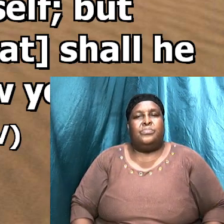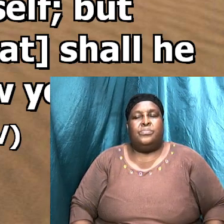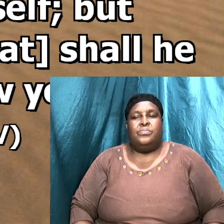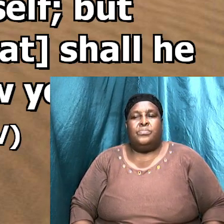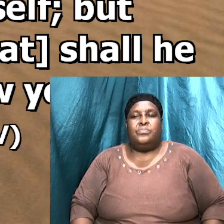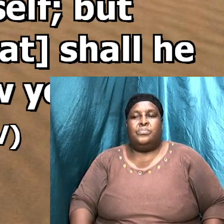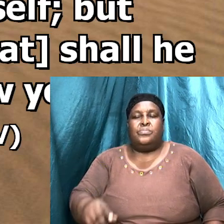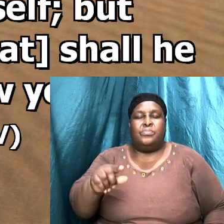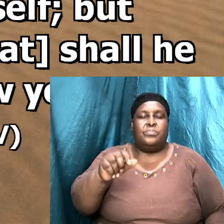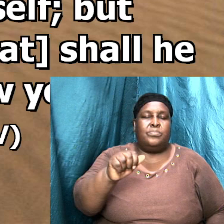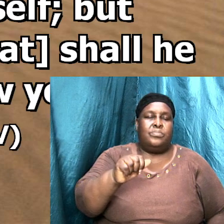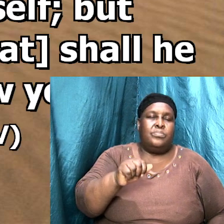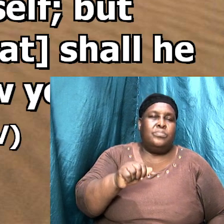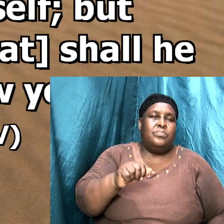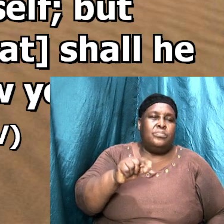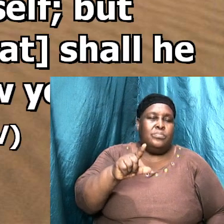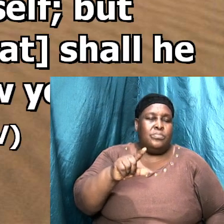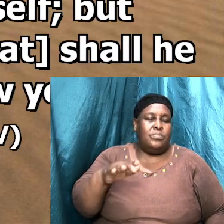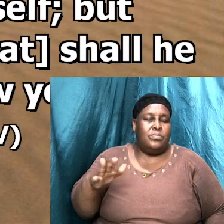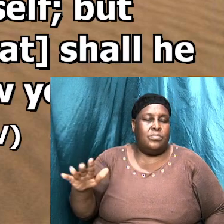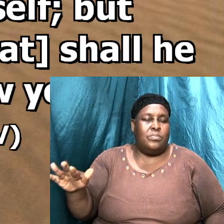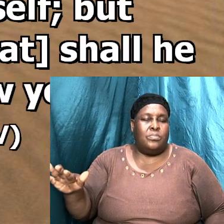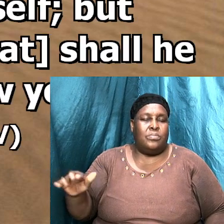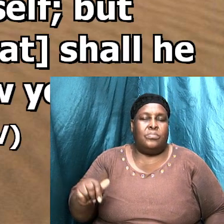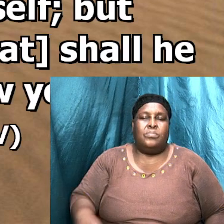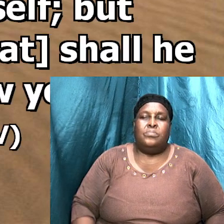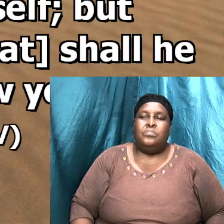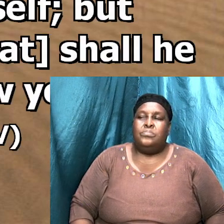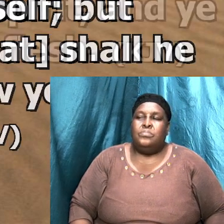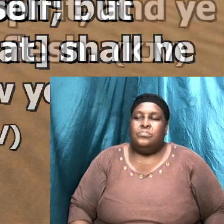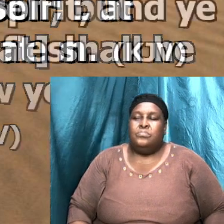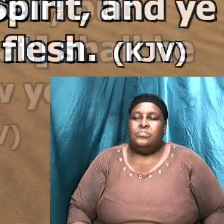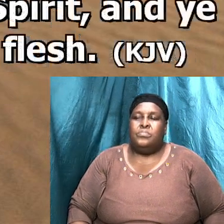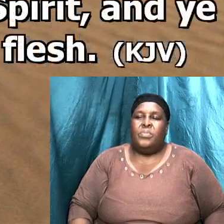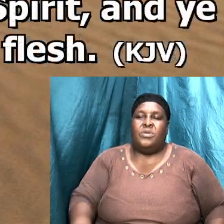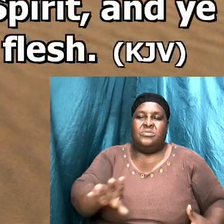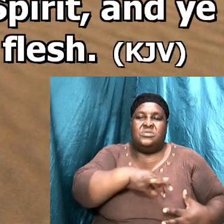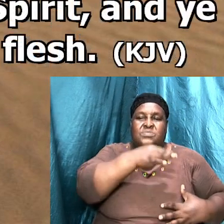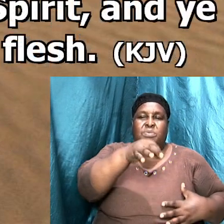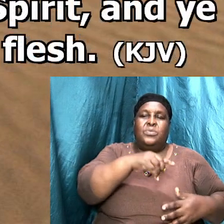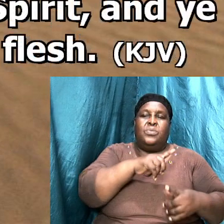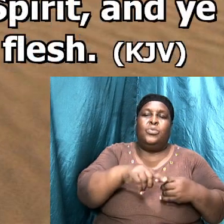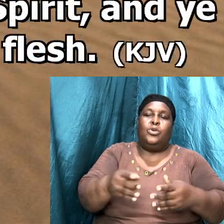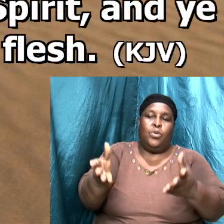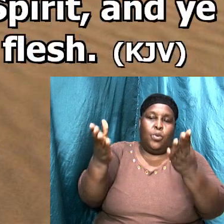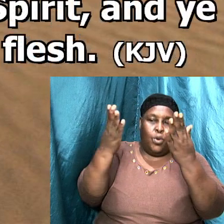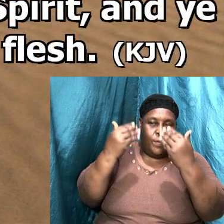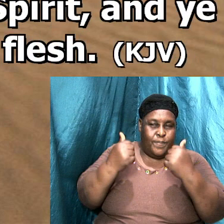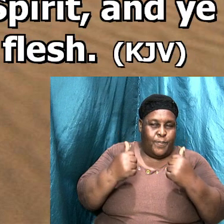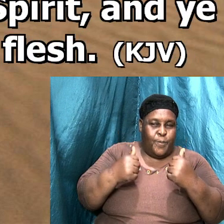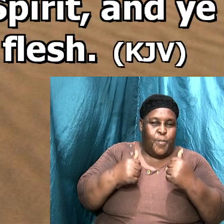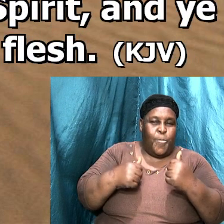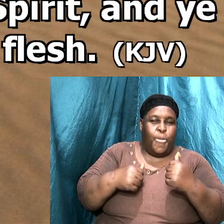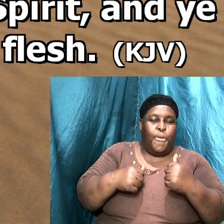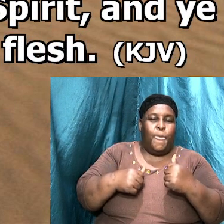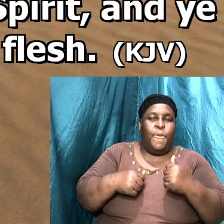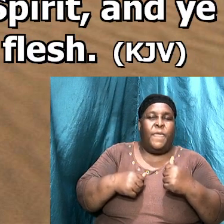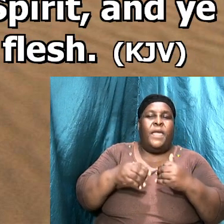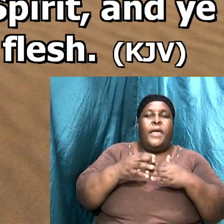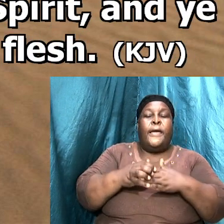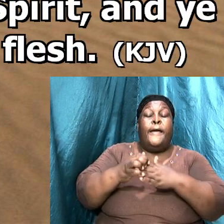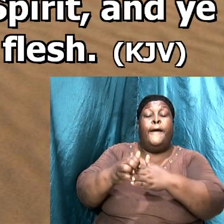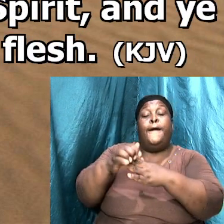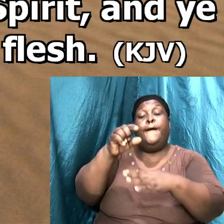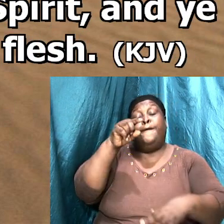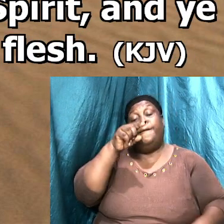Galatians 5 16 and 17 so the Spirit when it comes it will guide